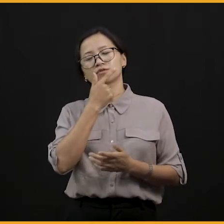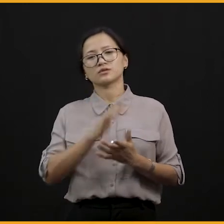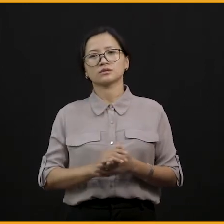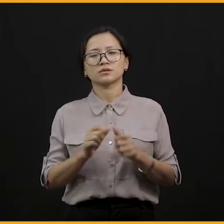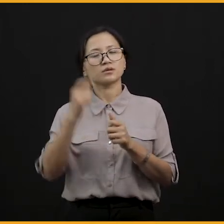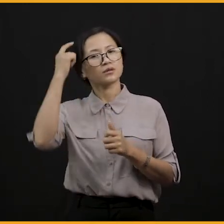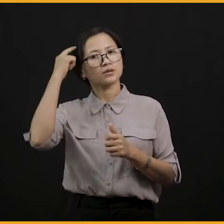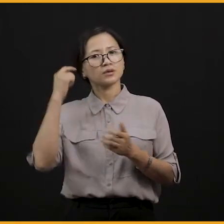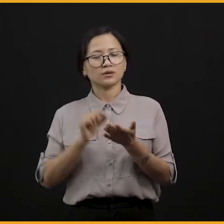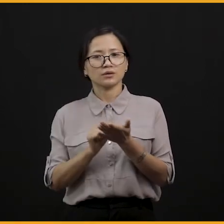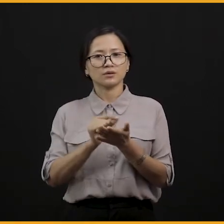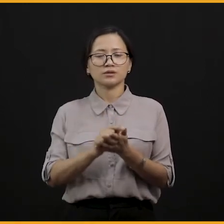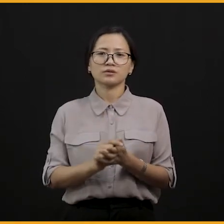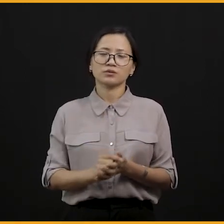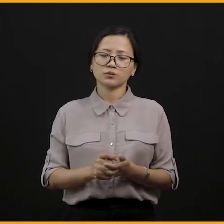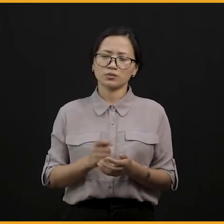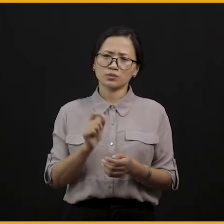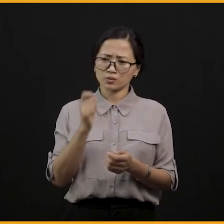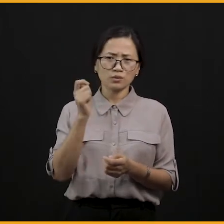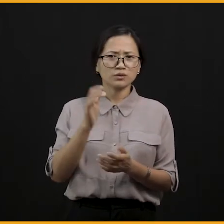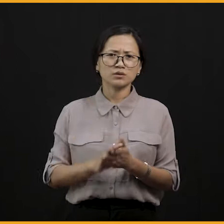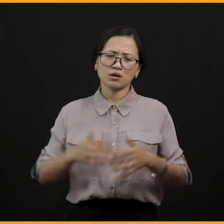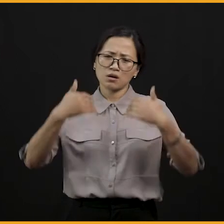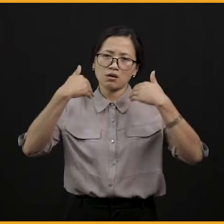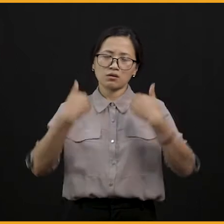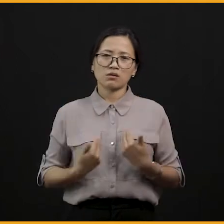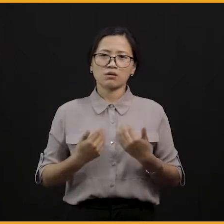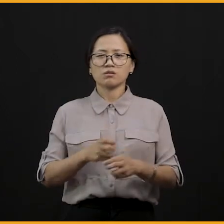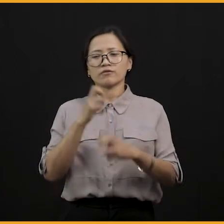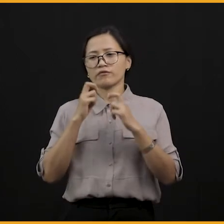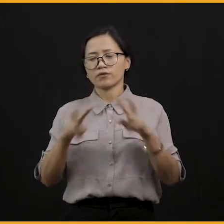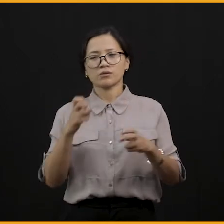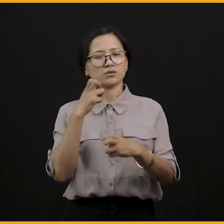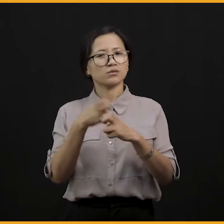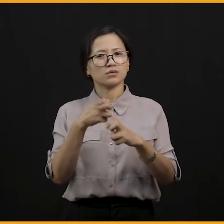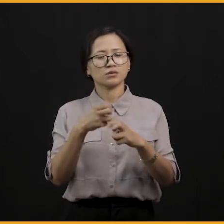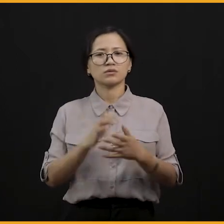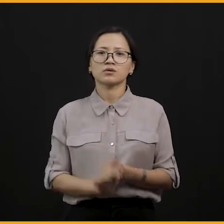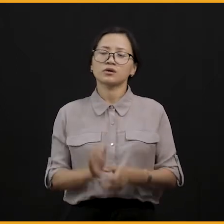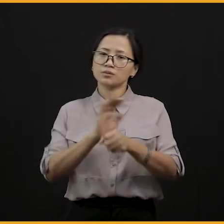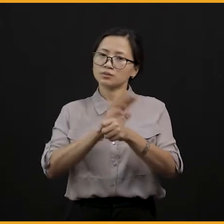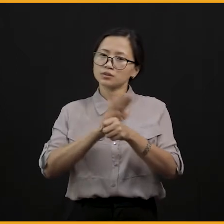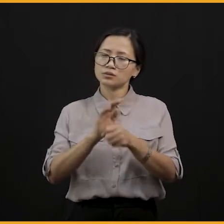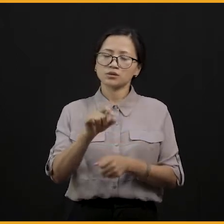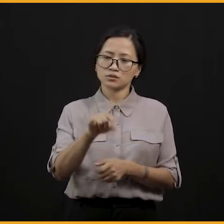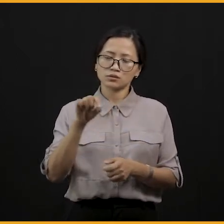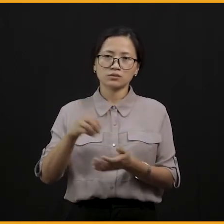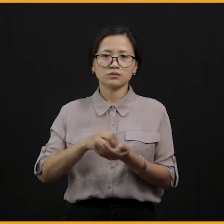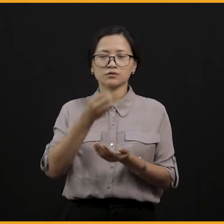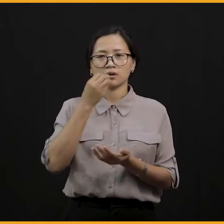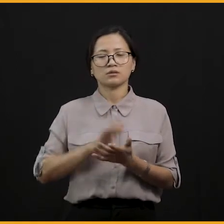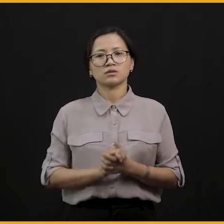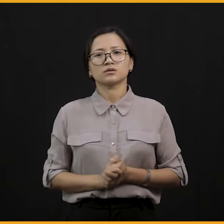the ant when the ant were working tireless, when the ants were working hard, when the ants were busy collecting food.